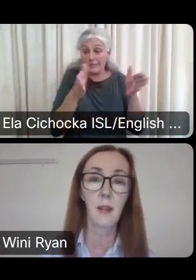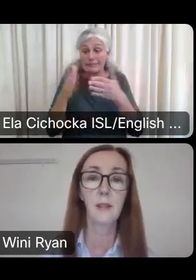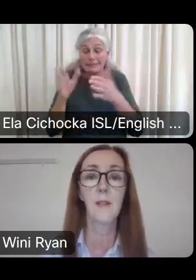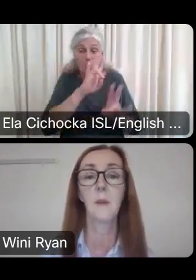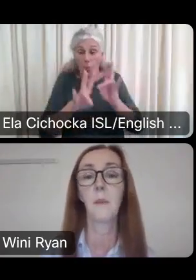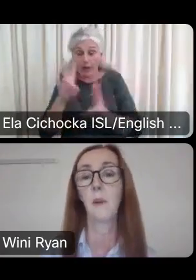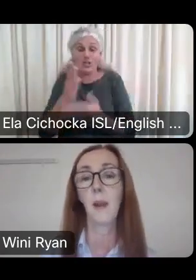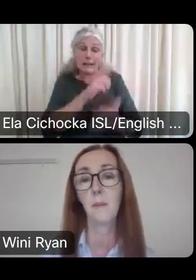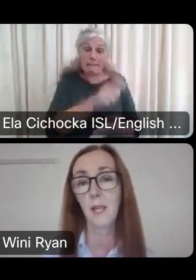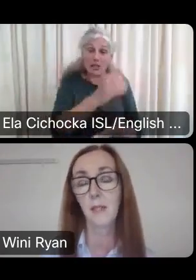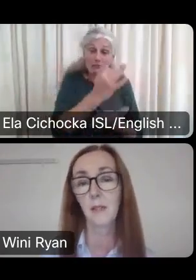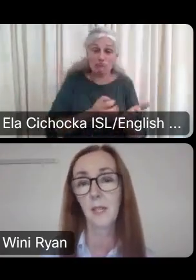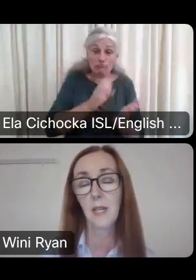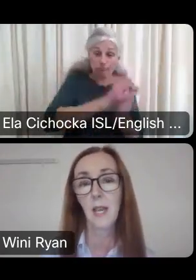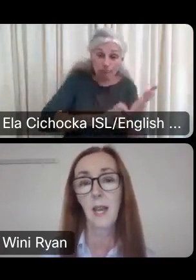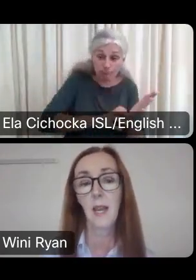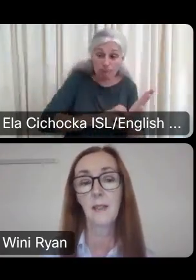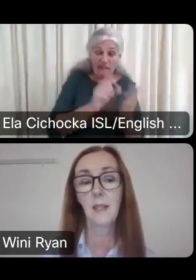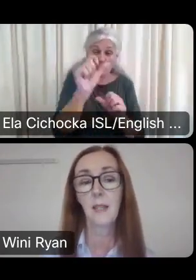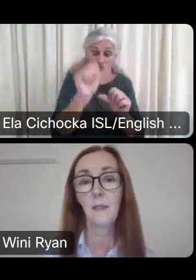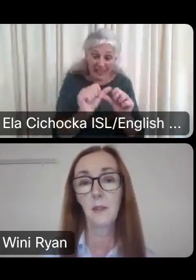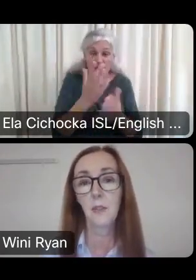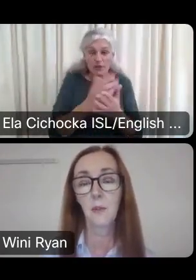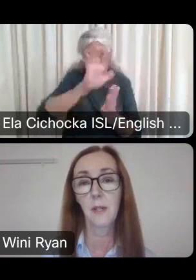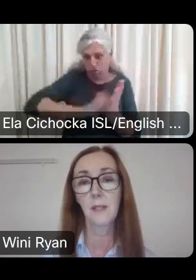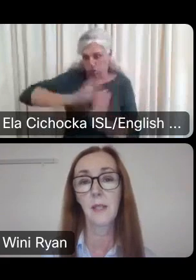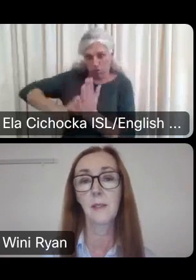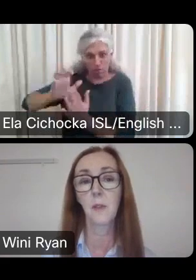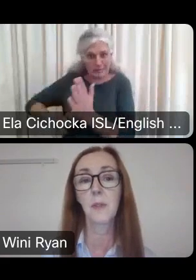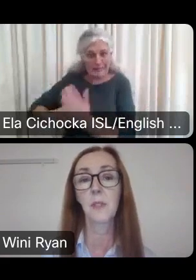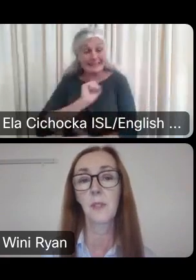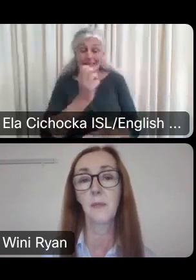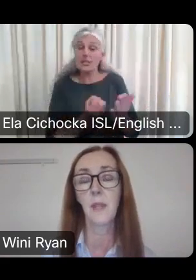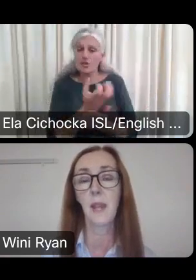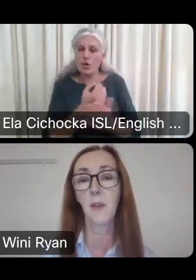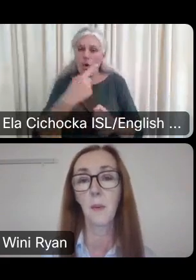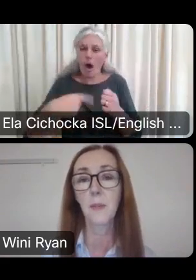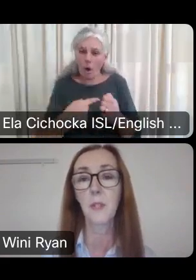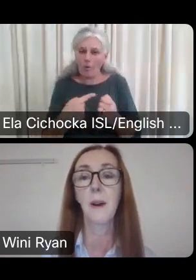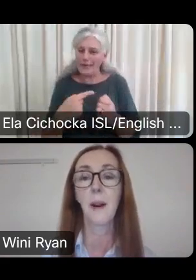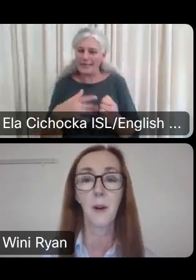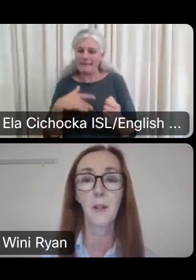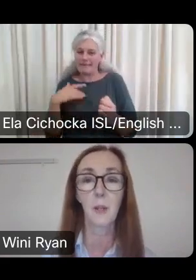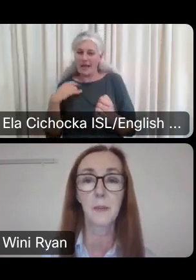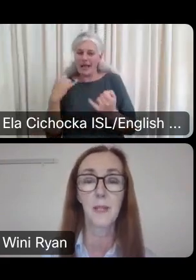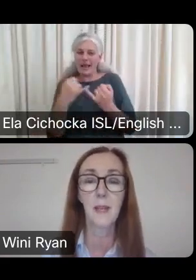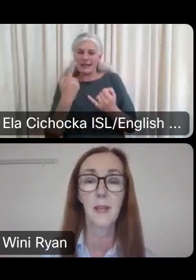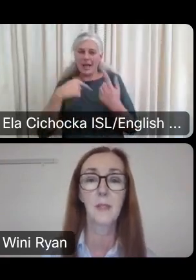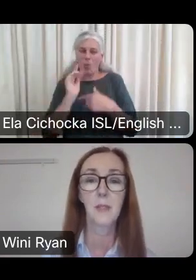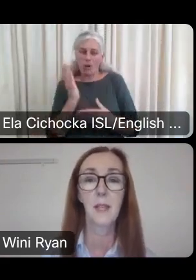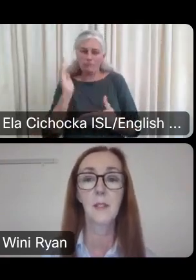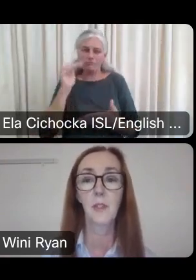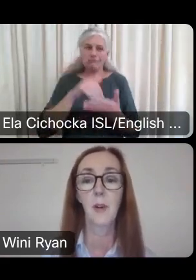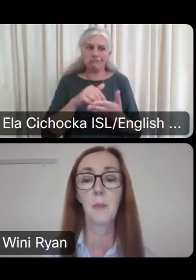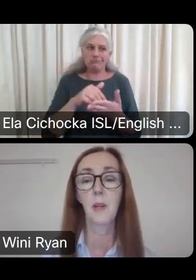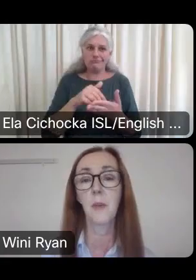few lines, some will write pages. And in their stories, it's almost as if they have come to our workshops, because